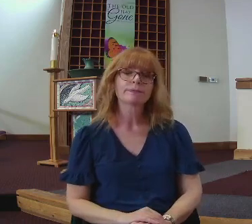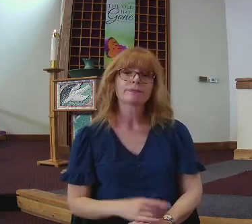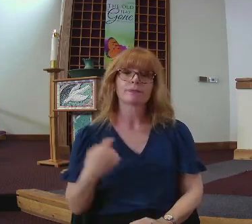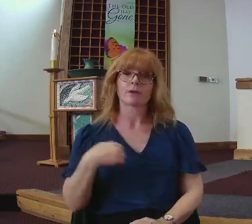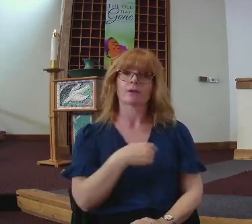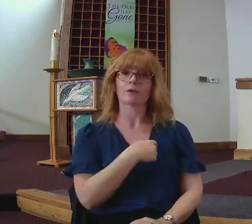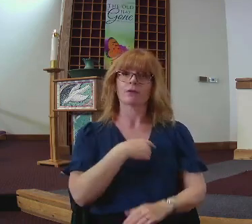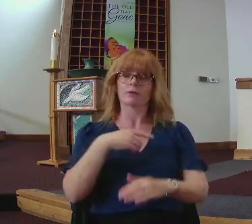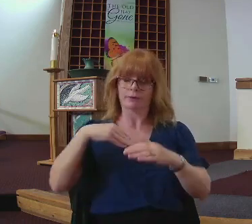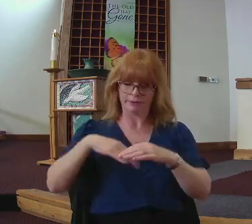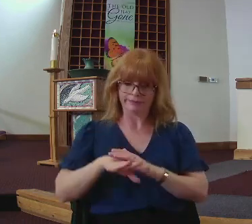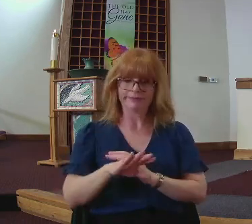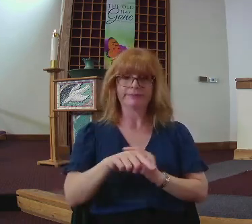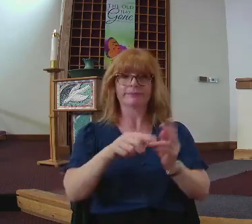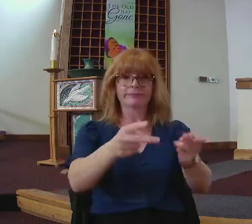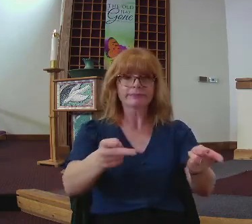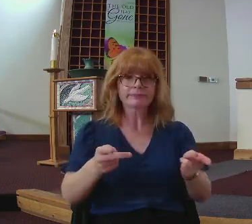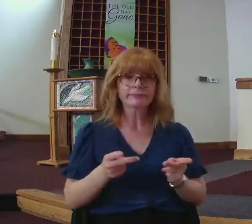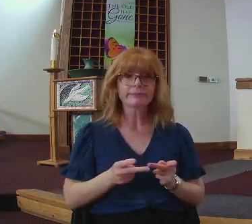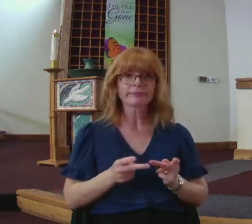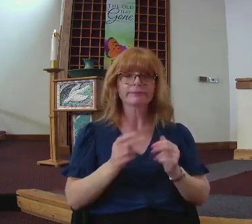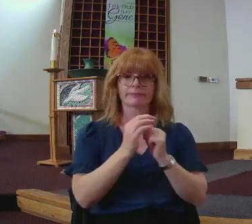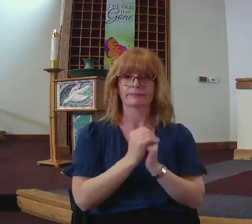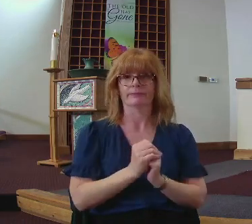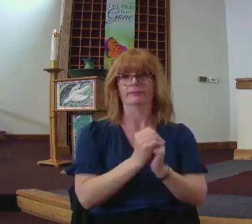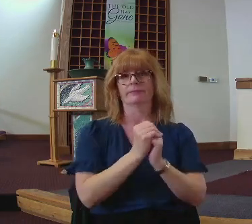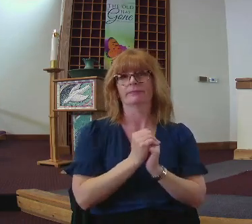As we come into this place of worship,